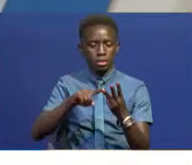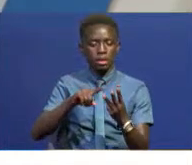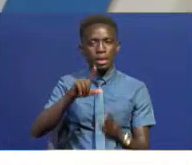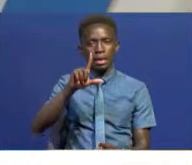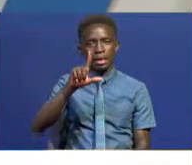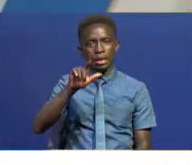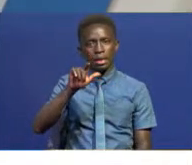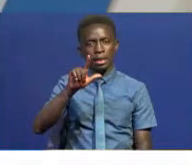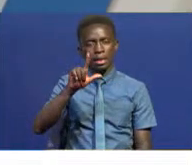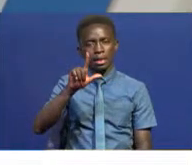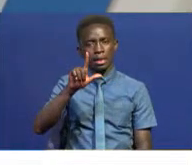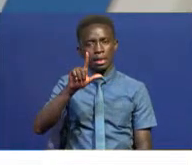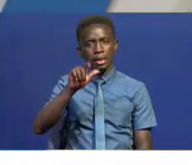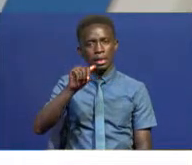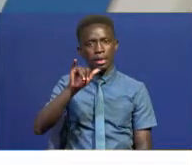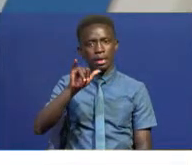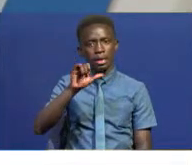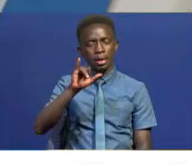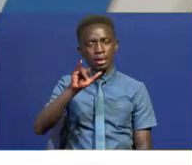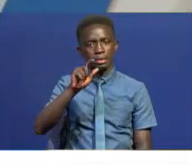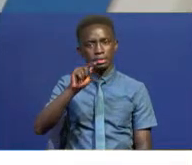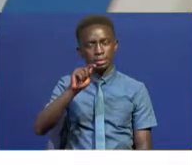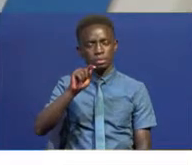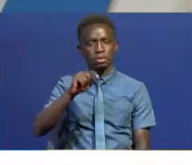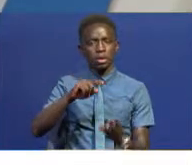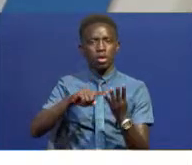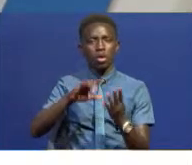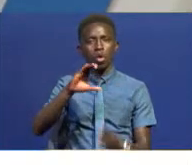cotton, we have niobium,